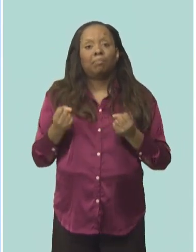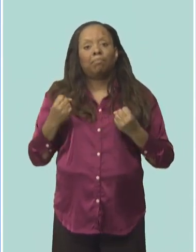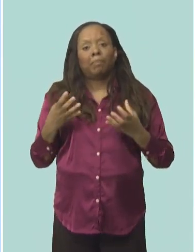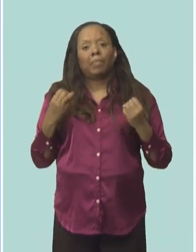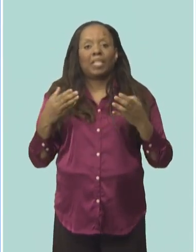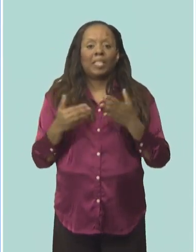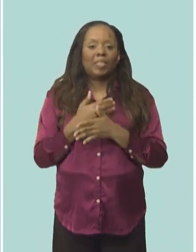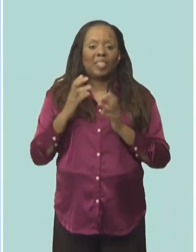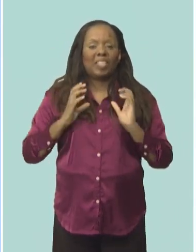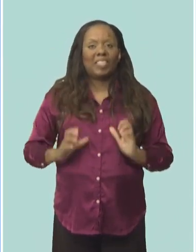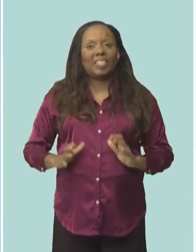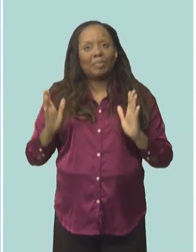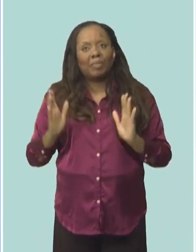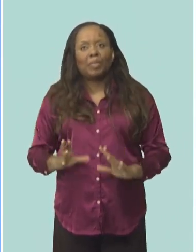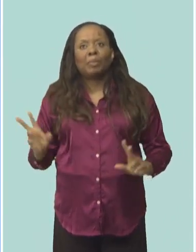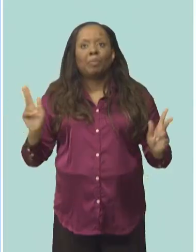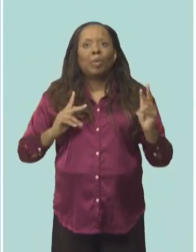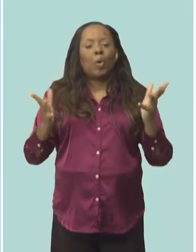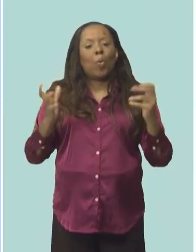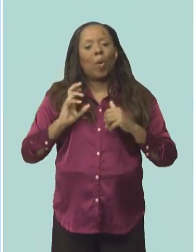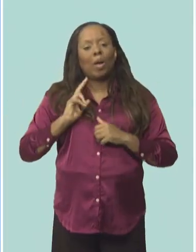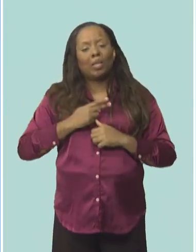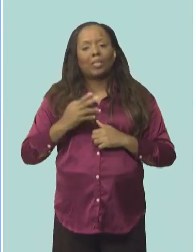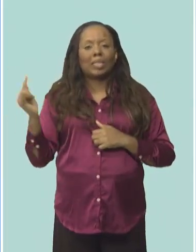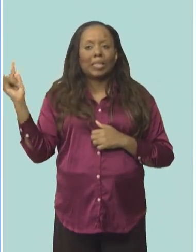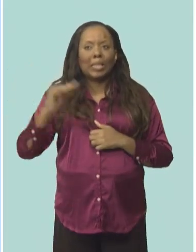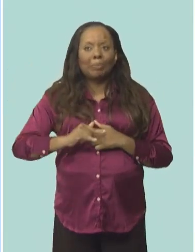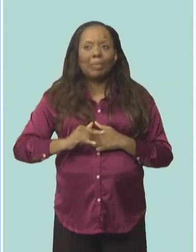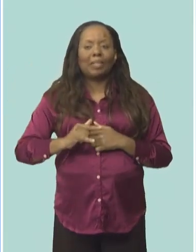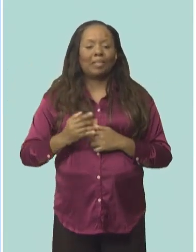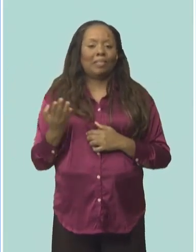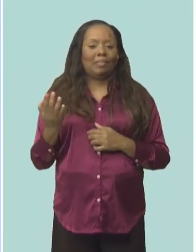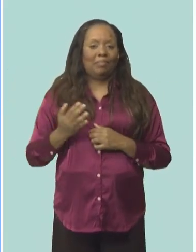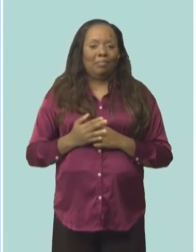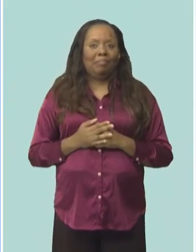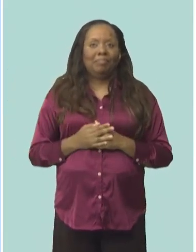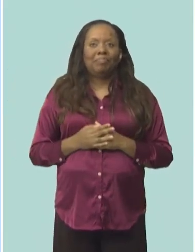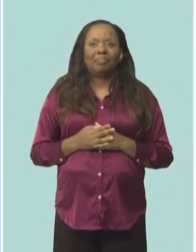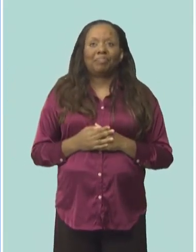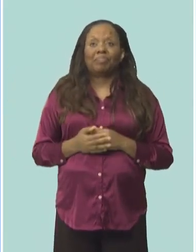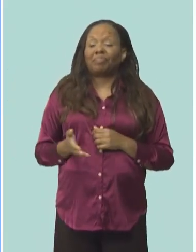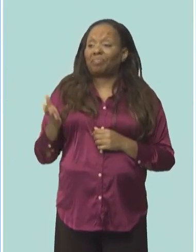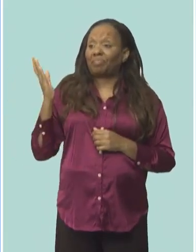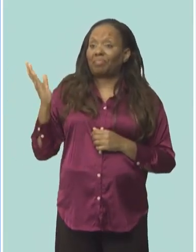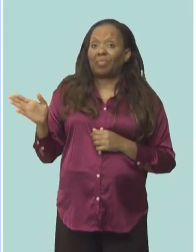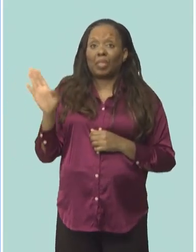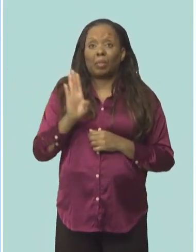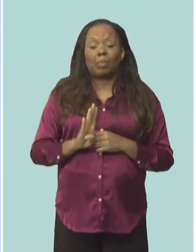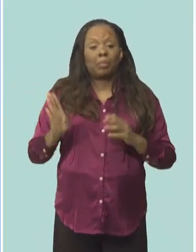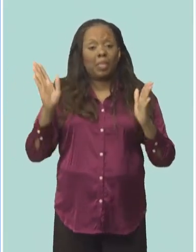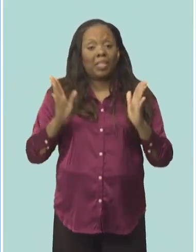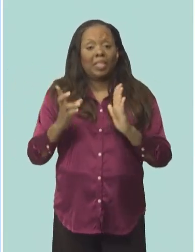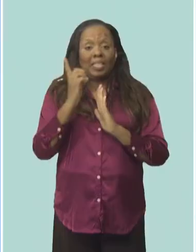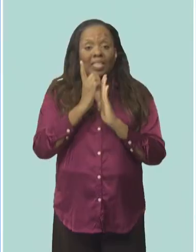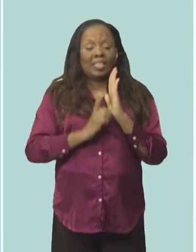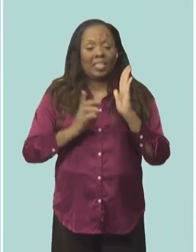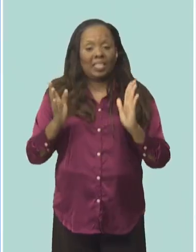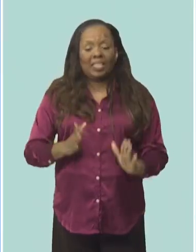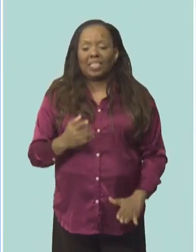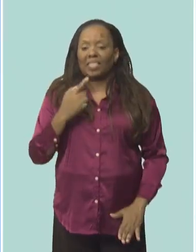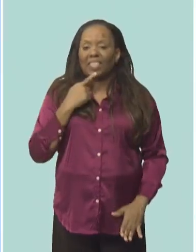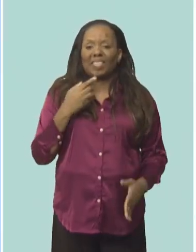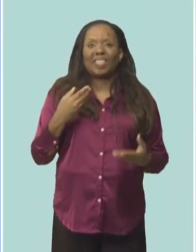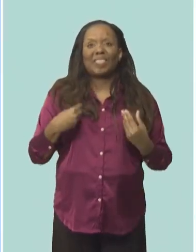as well, and they've been asking for us to come back, and we feel good about that. Rhea Cummins Jordan, a Barbadian designer, says the